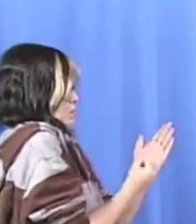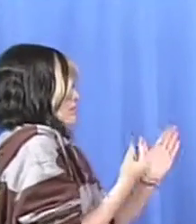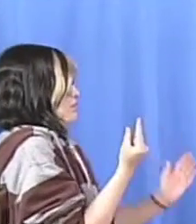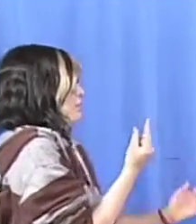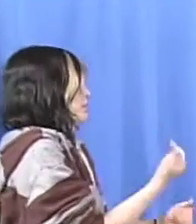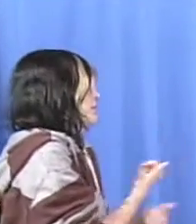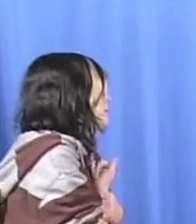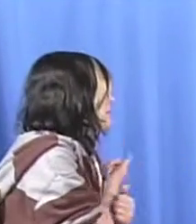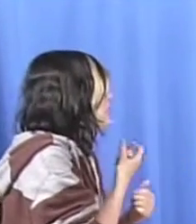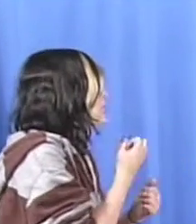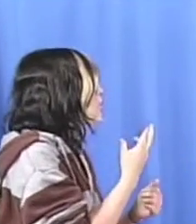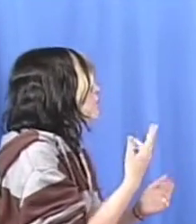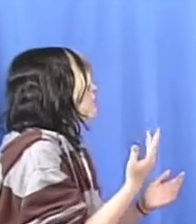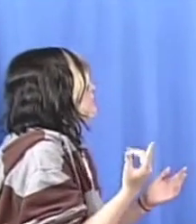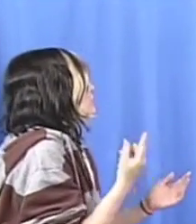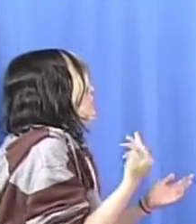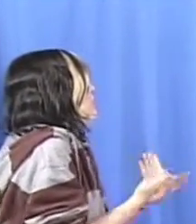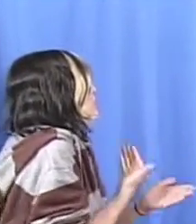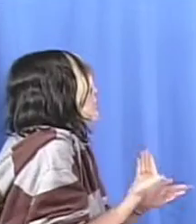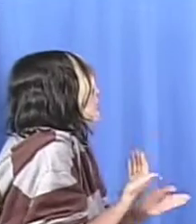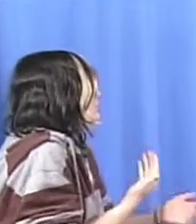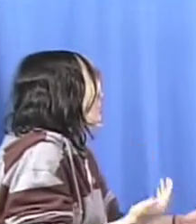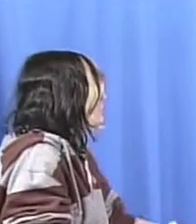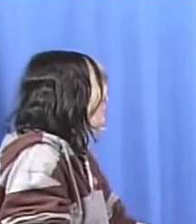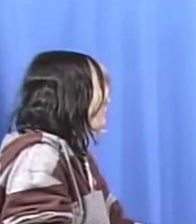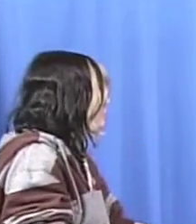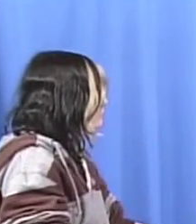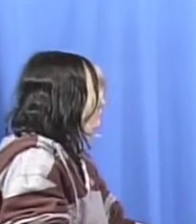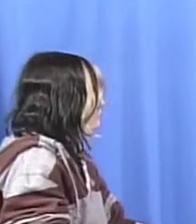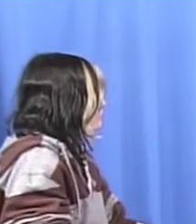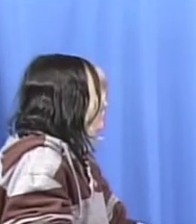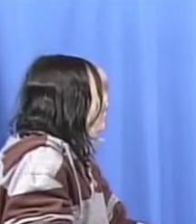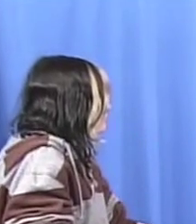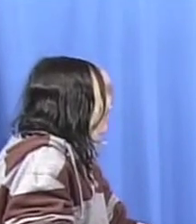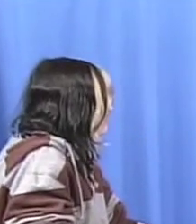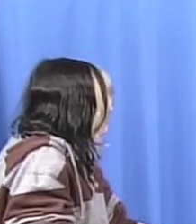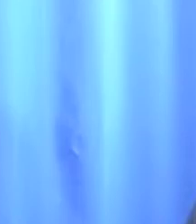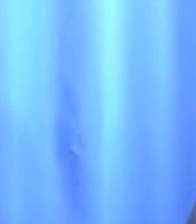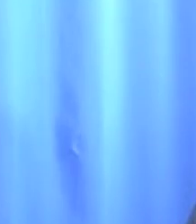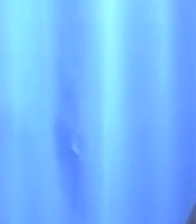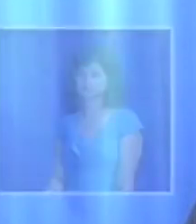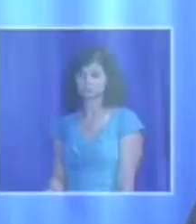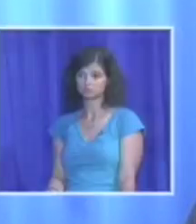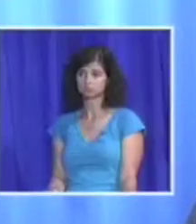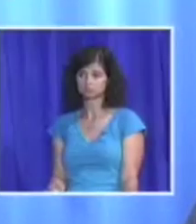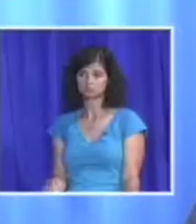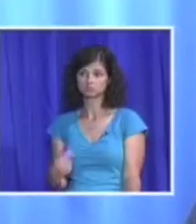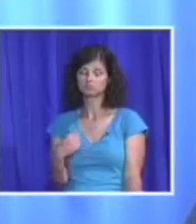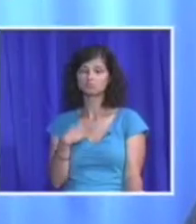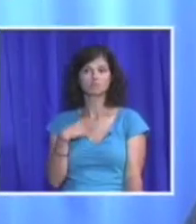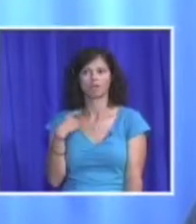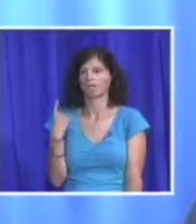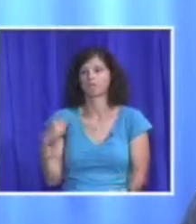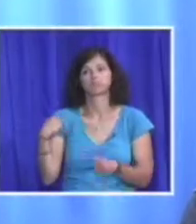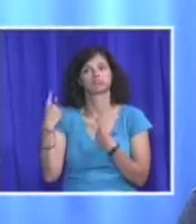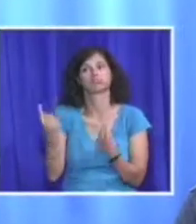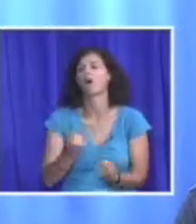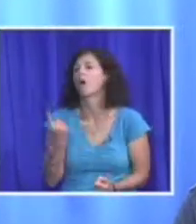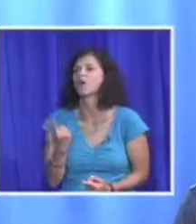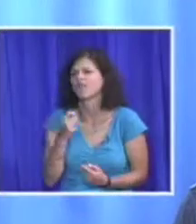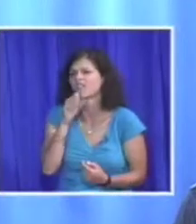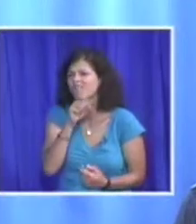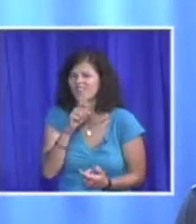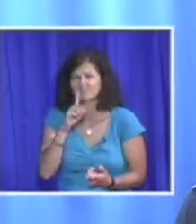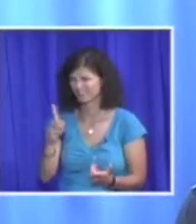Is art something you've always loved, or is this something new? It's something that I've always loved. I think everybody